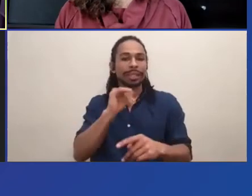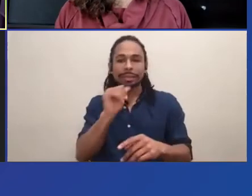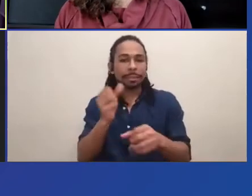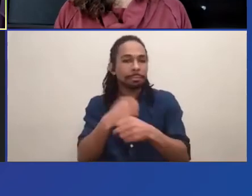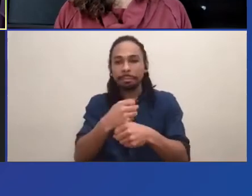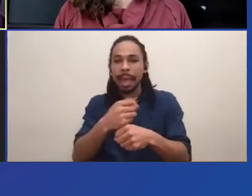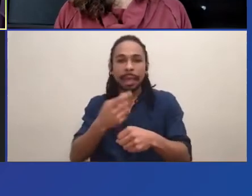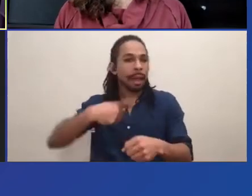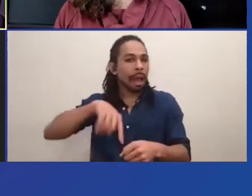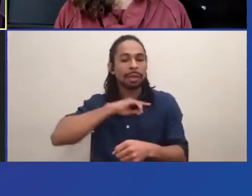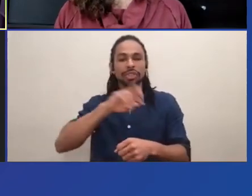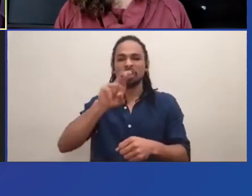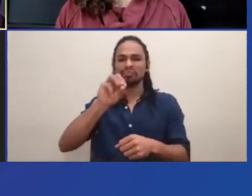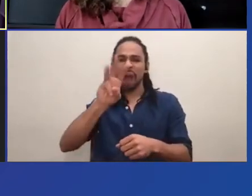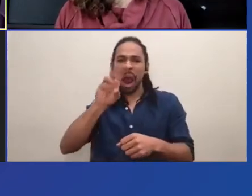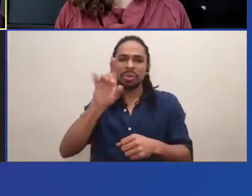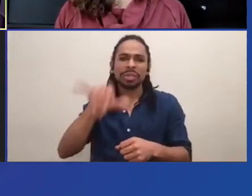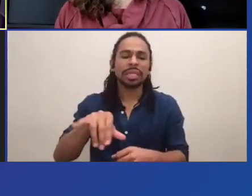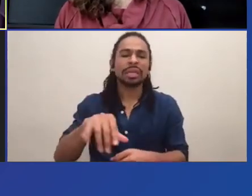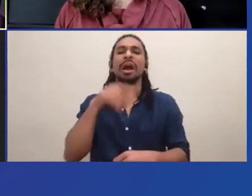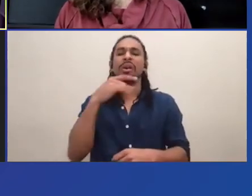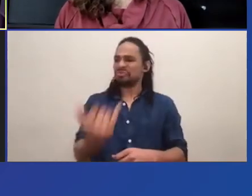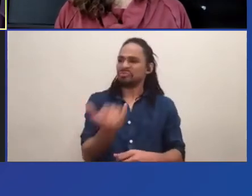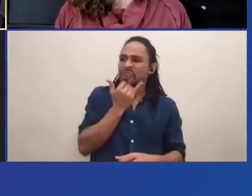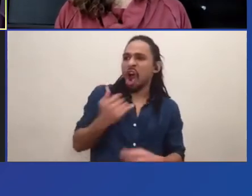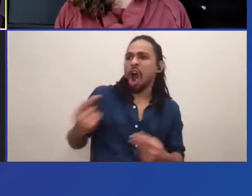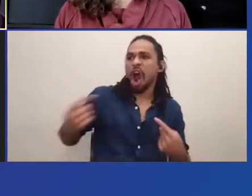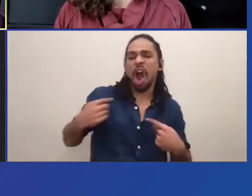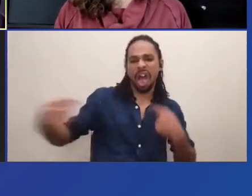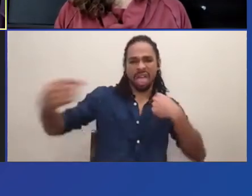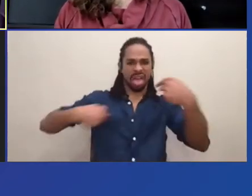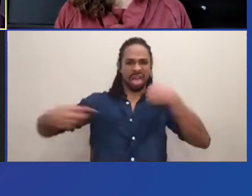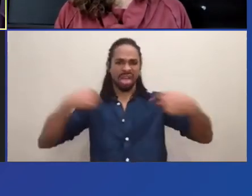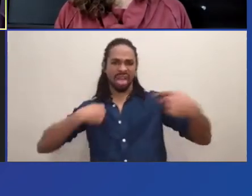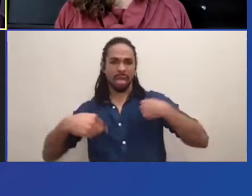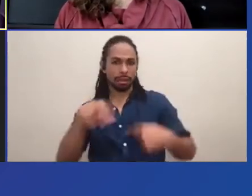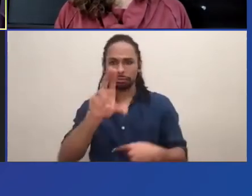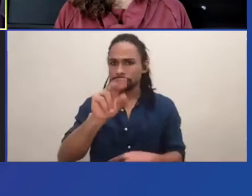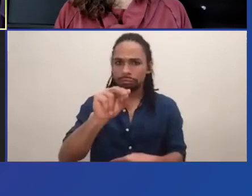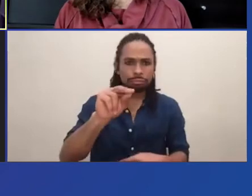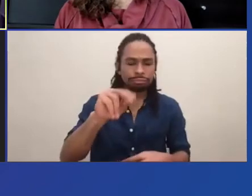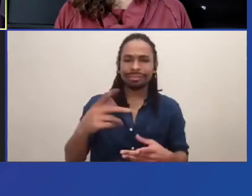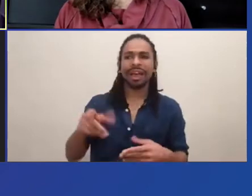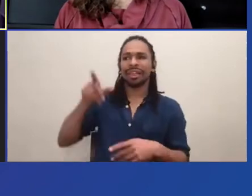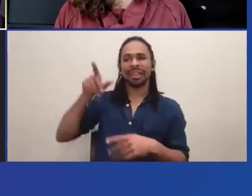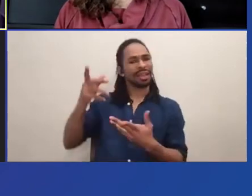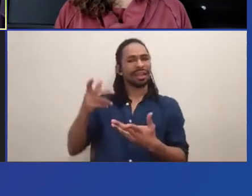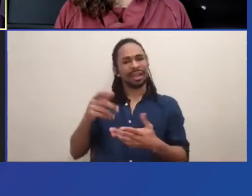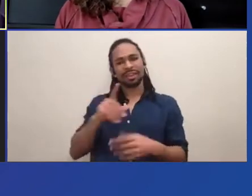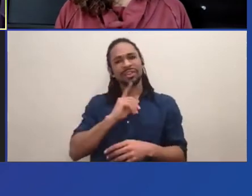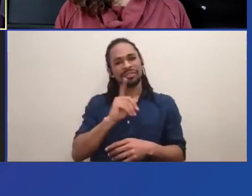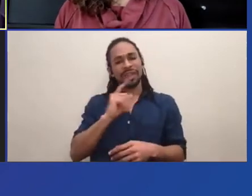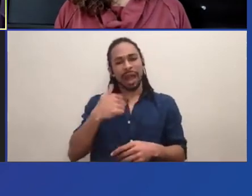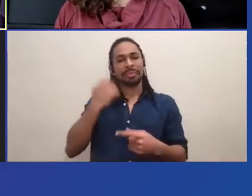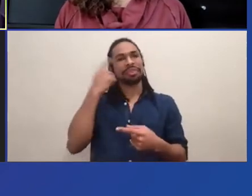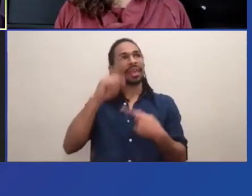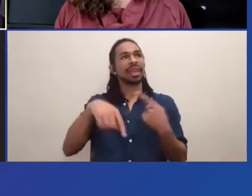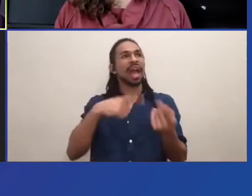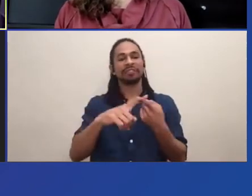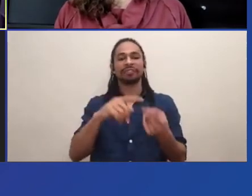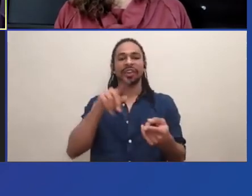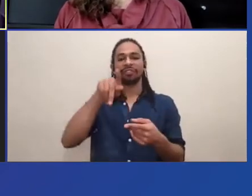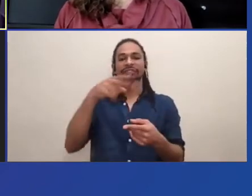make us wrong in any way. We have to decondition ourselves in these ways. I'm thinking of Fanon right now in terms of